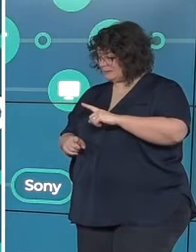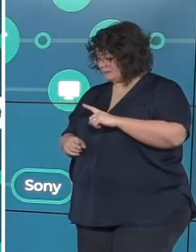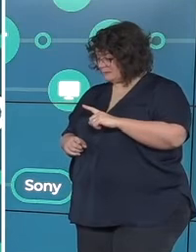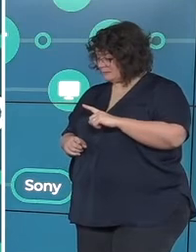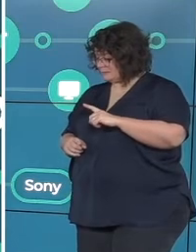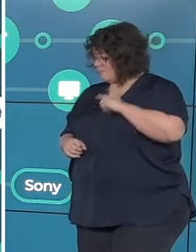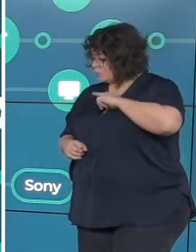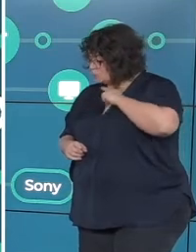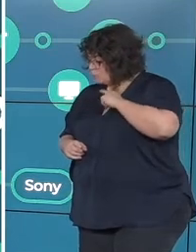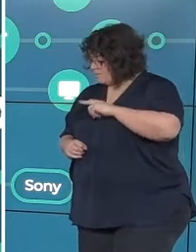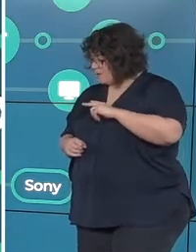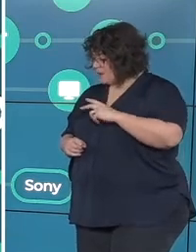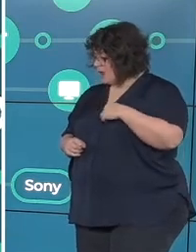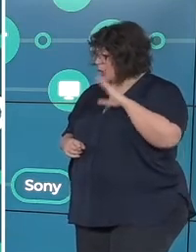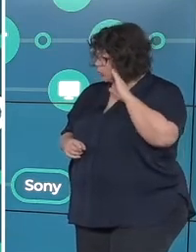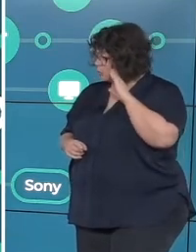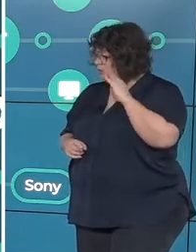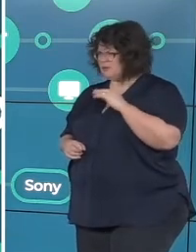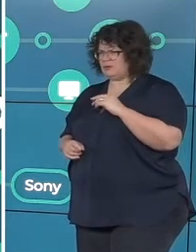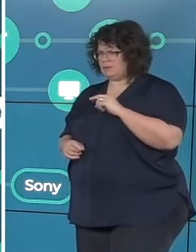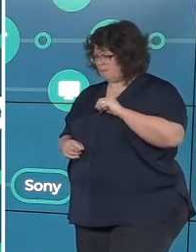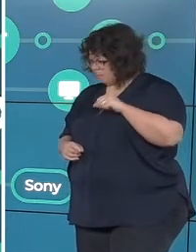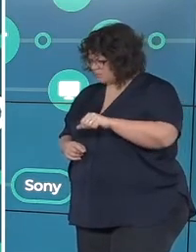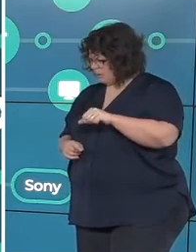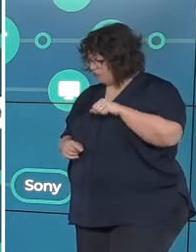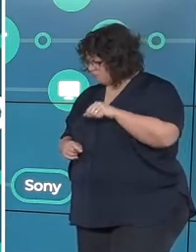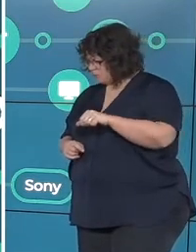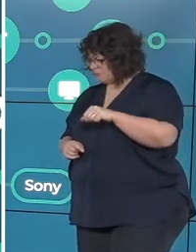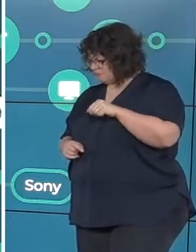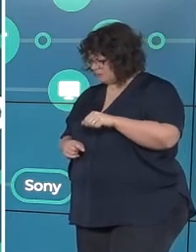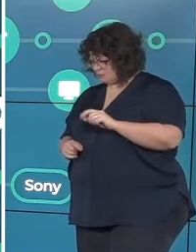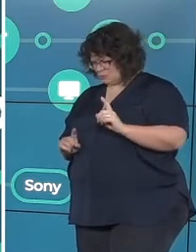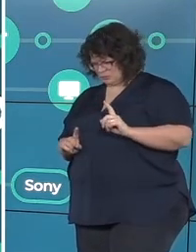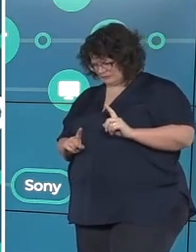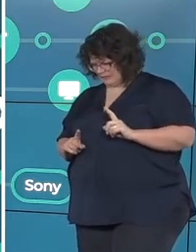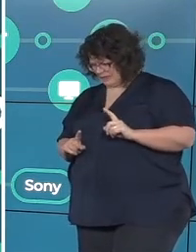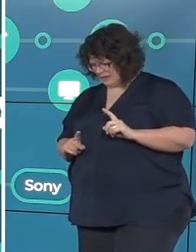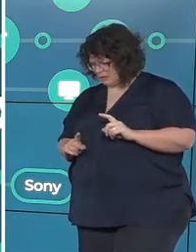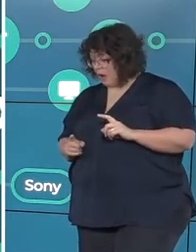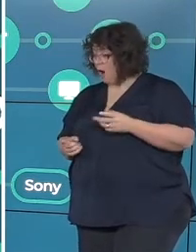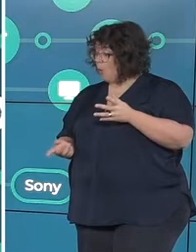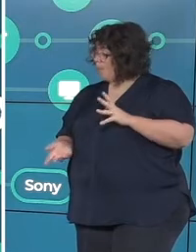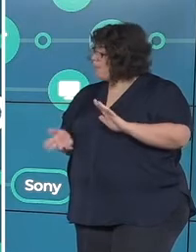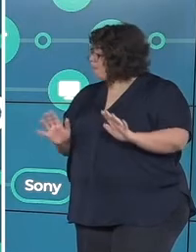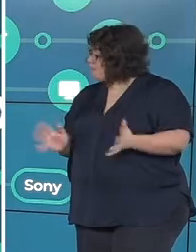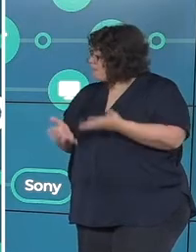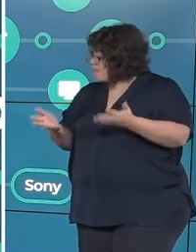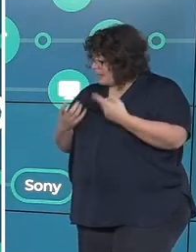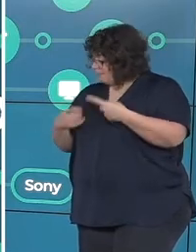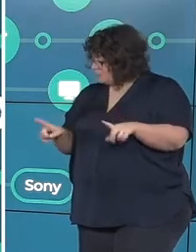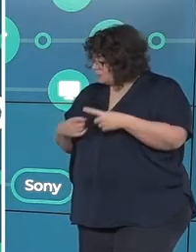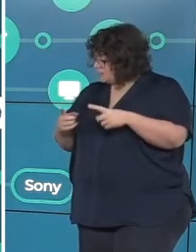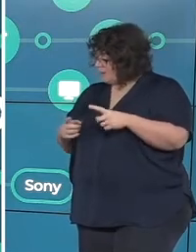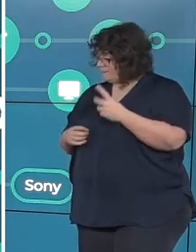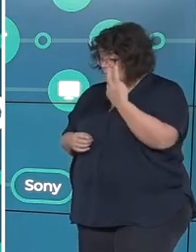someone who's blind. I said, well, that's stupid. How do they use it? And she said, that's why I'm here. And that really,